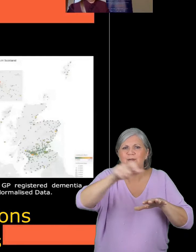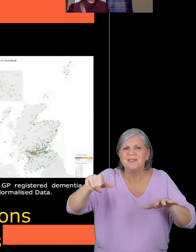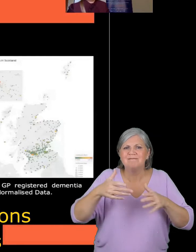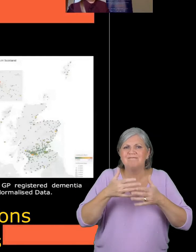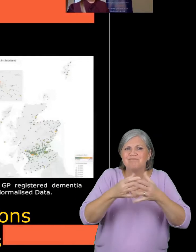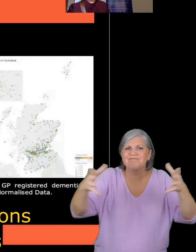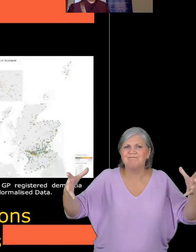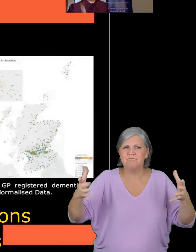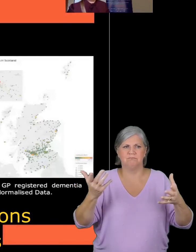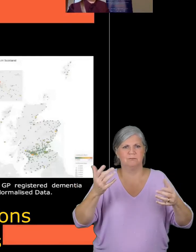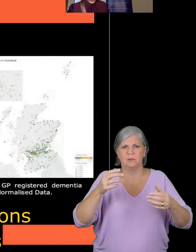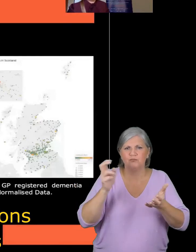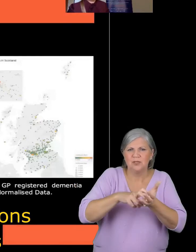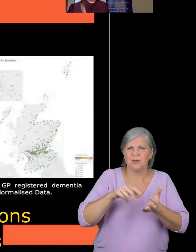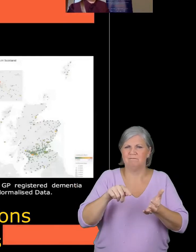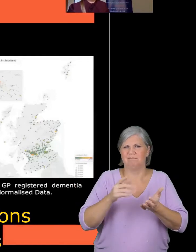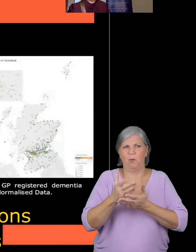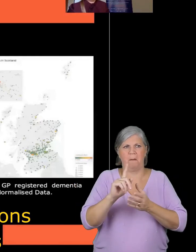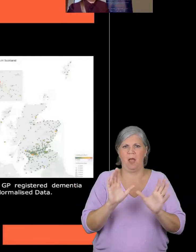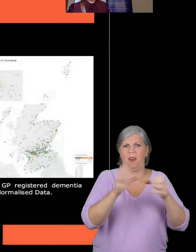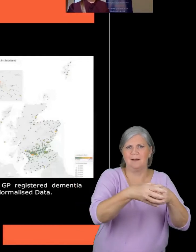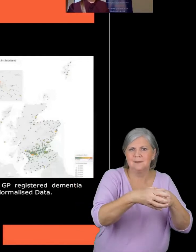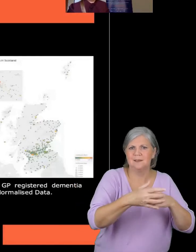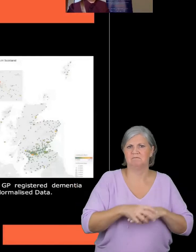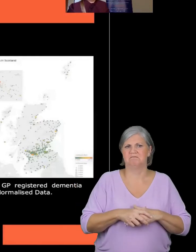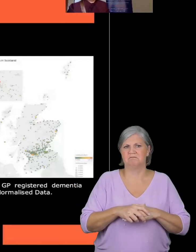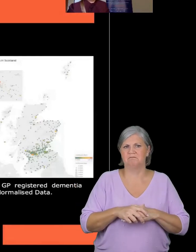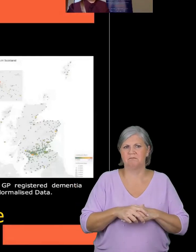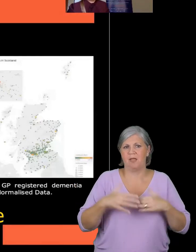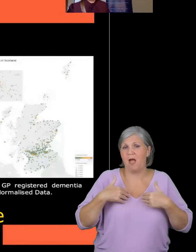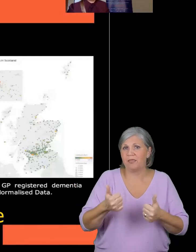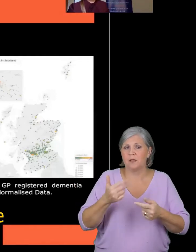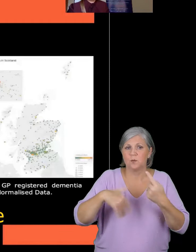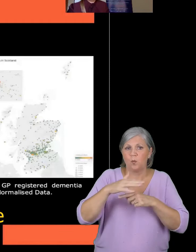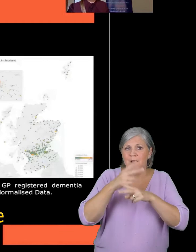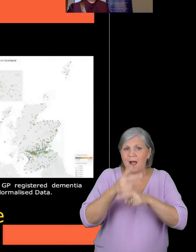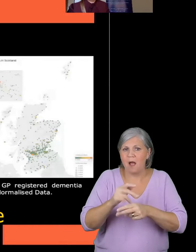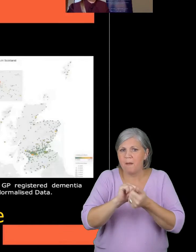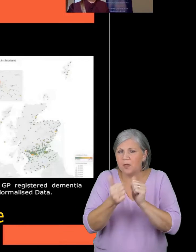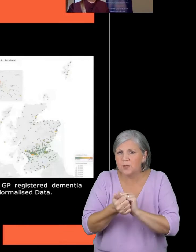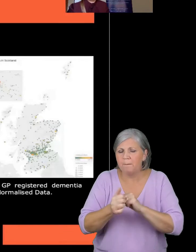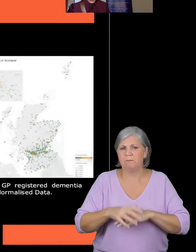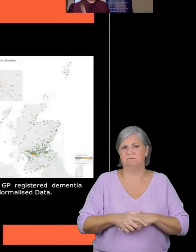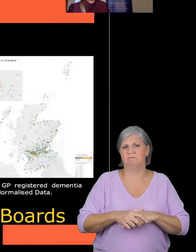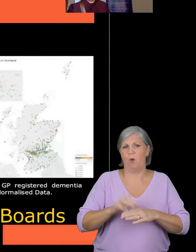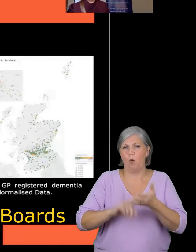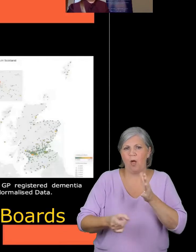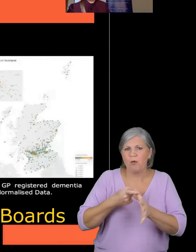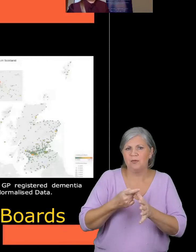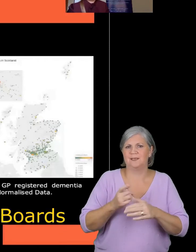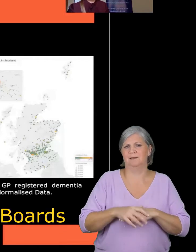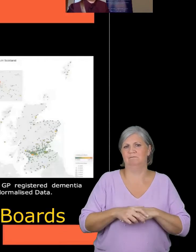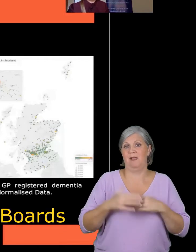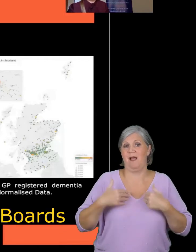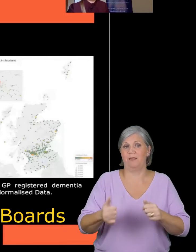This means that populations and registers for clusters, health and social care partnerships, local